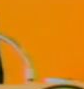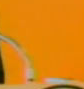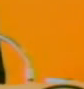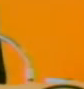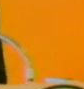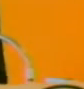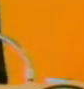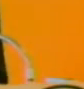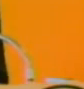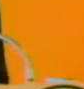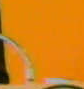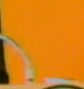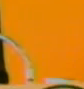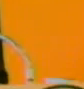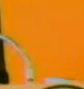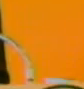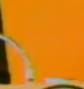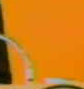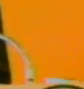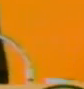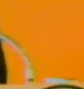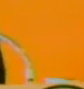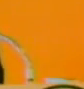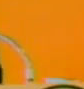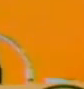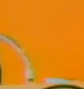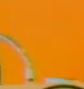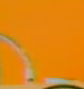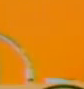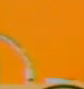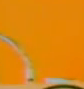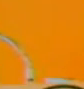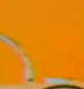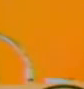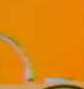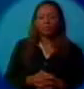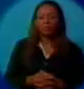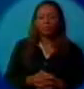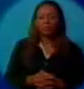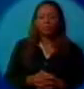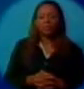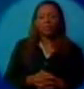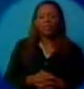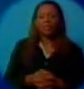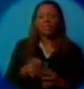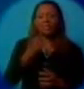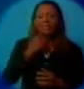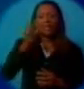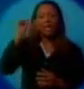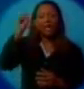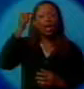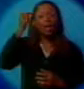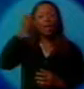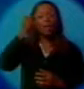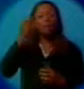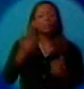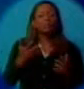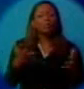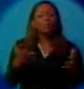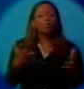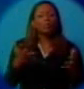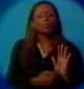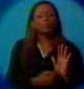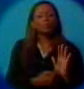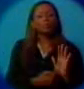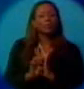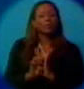BDS $96 million, so close to $100 million a year. Senator Boyce says government will be setting the example